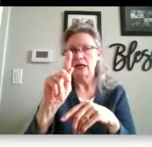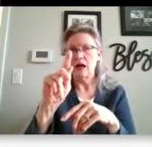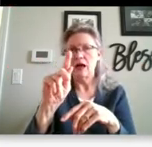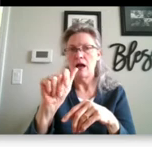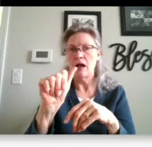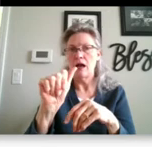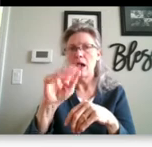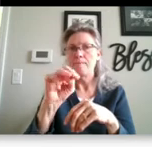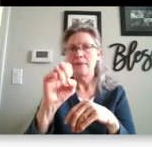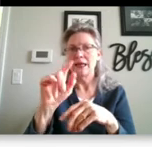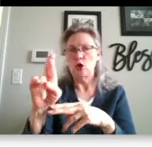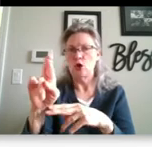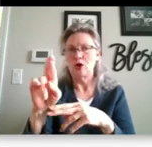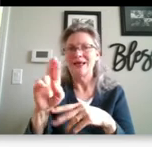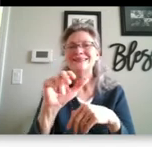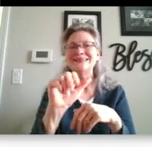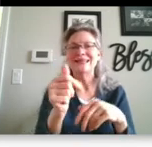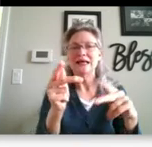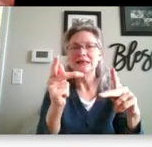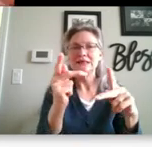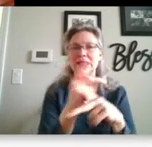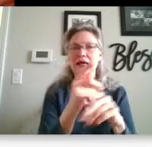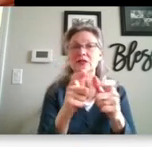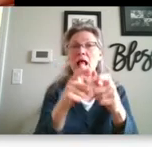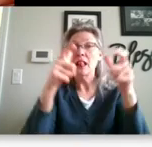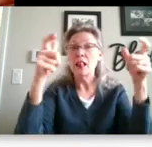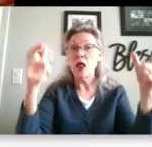decameters are 10 times greater than meters.